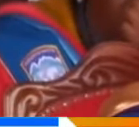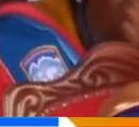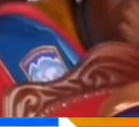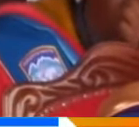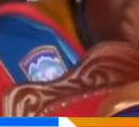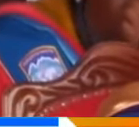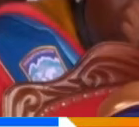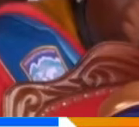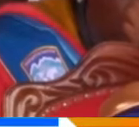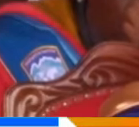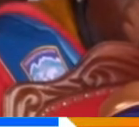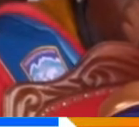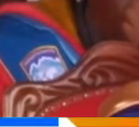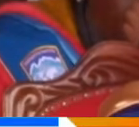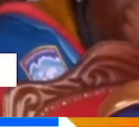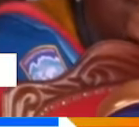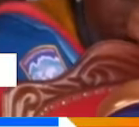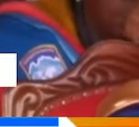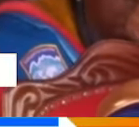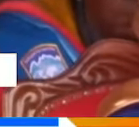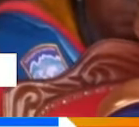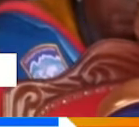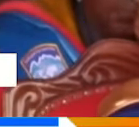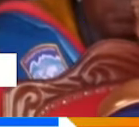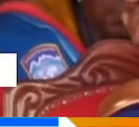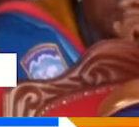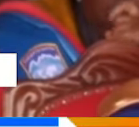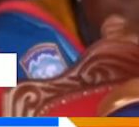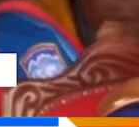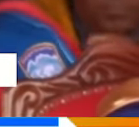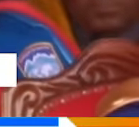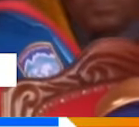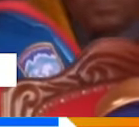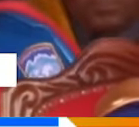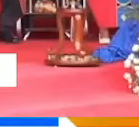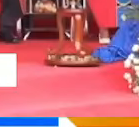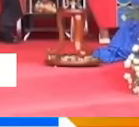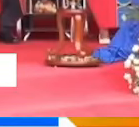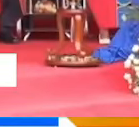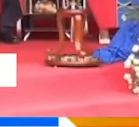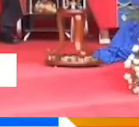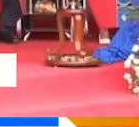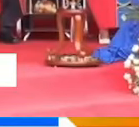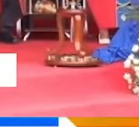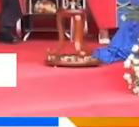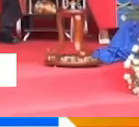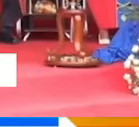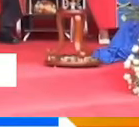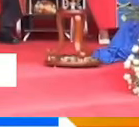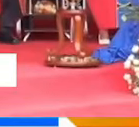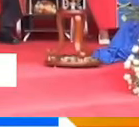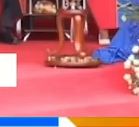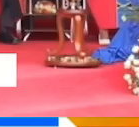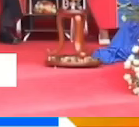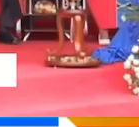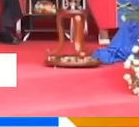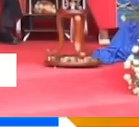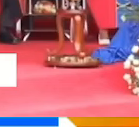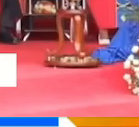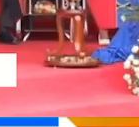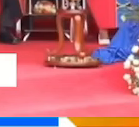before me, they recognized the rest. I just want to say all protocols are observed.